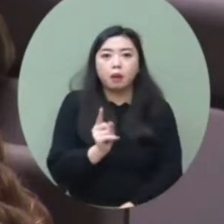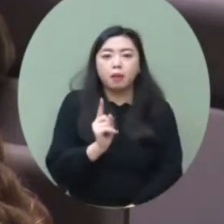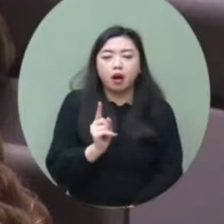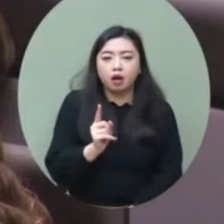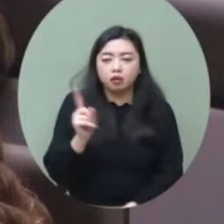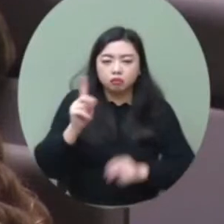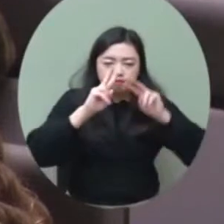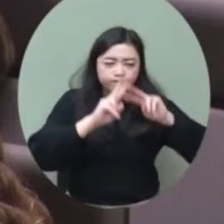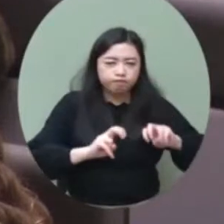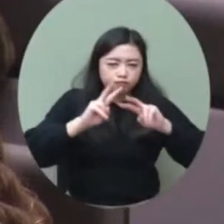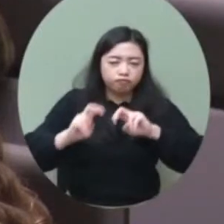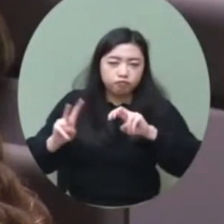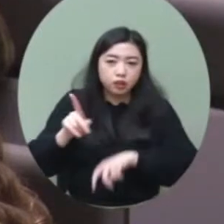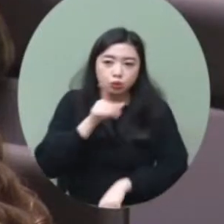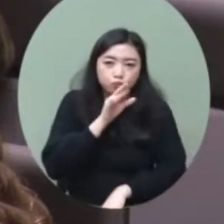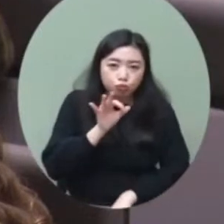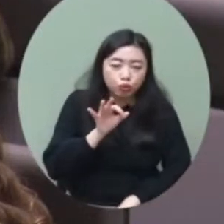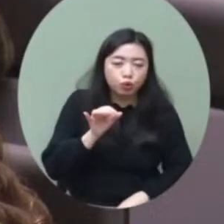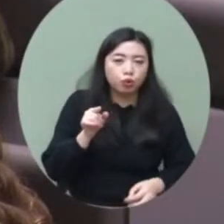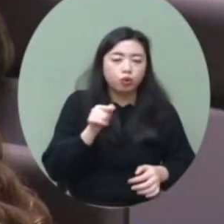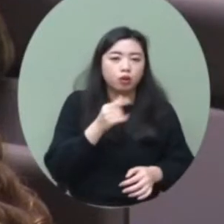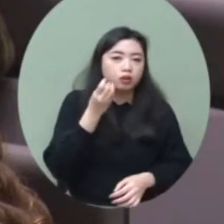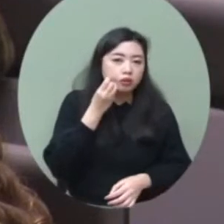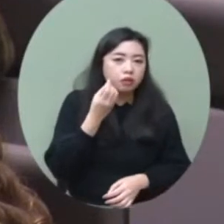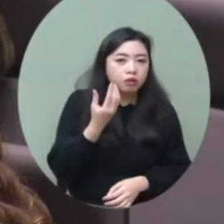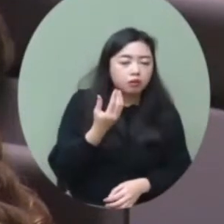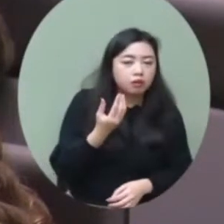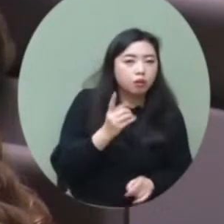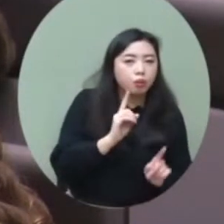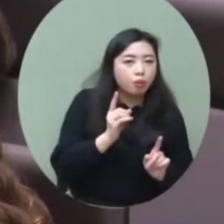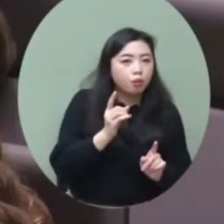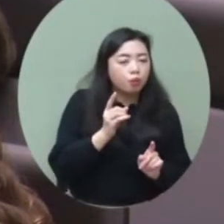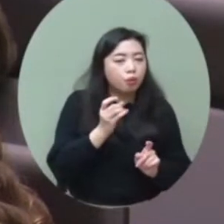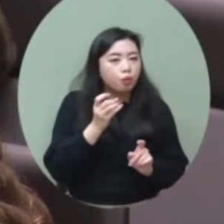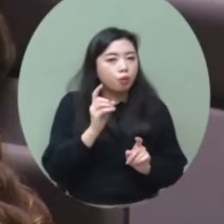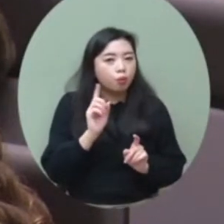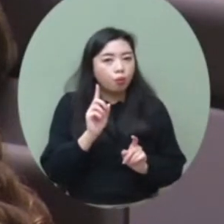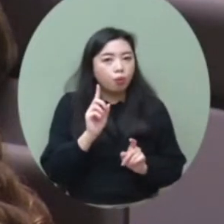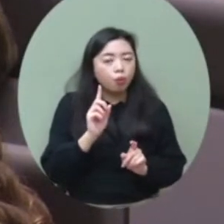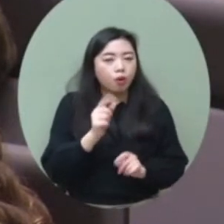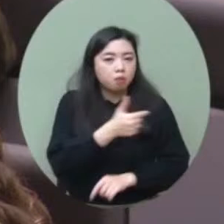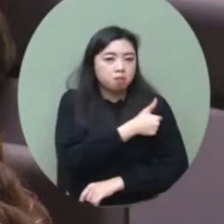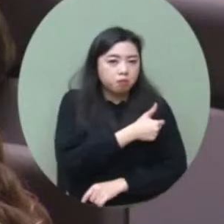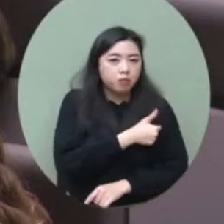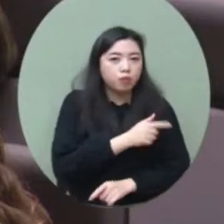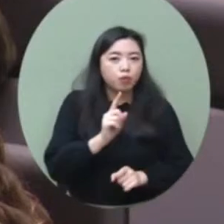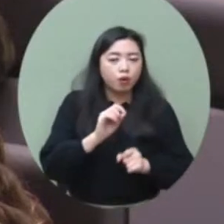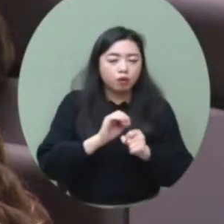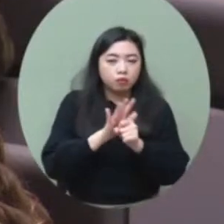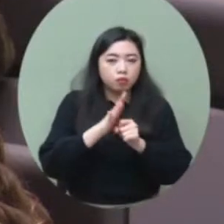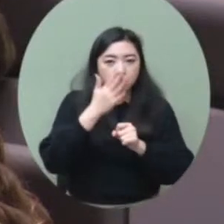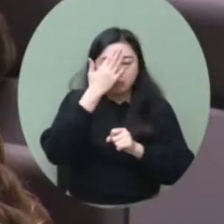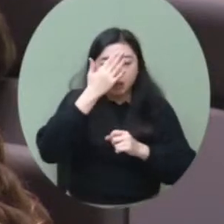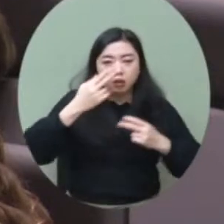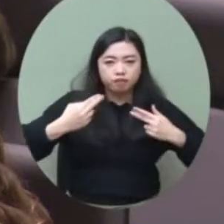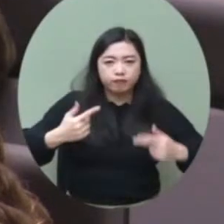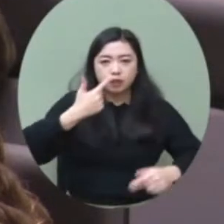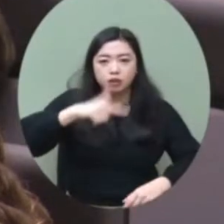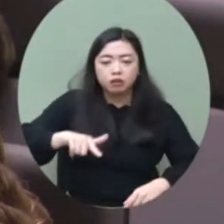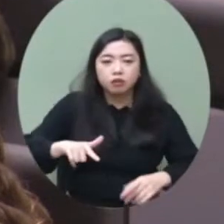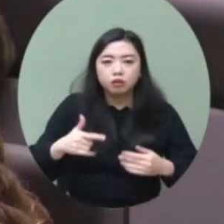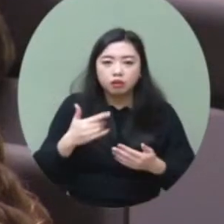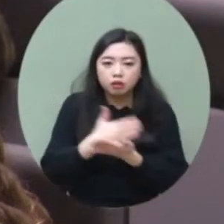More than 100 people have died during the fifth wave. So what's the breakdown in terms of the